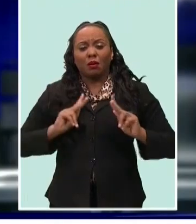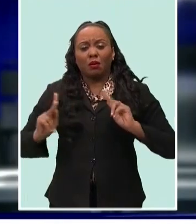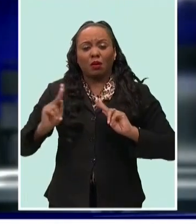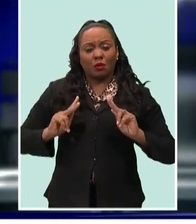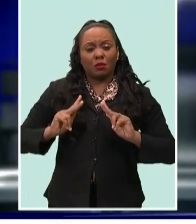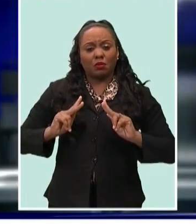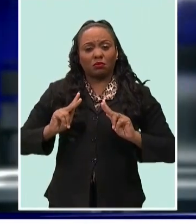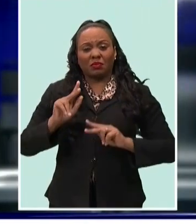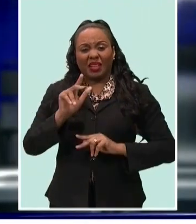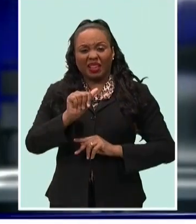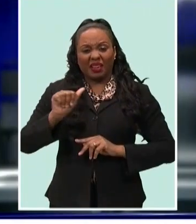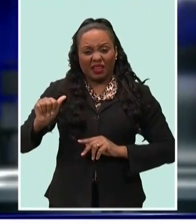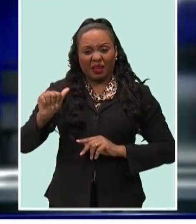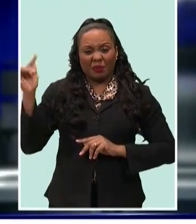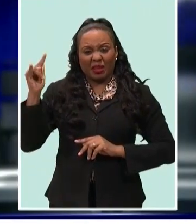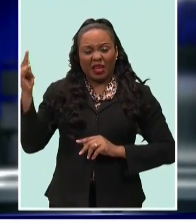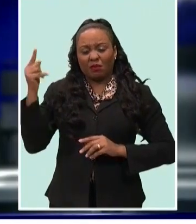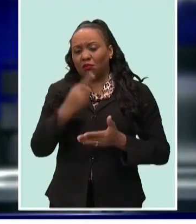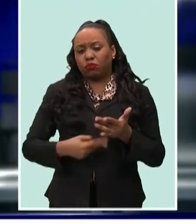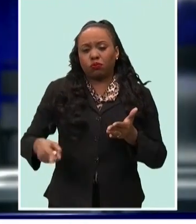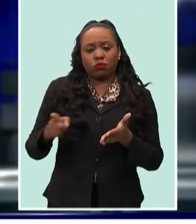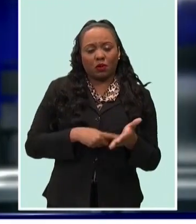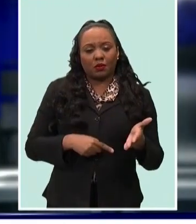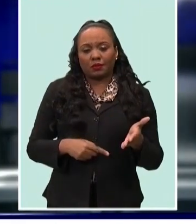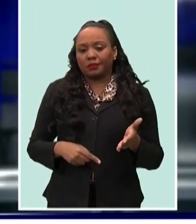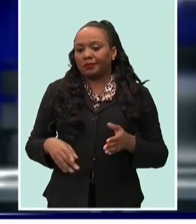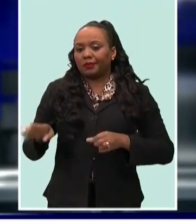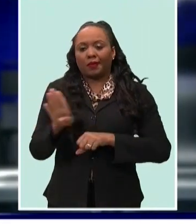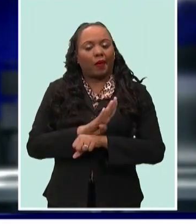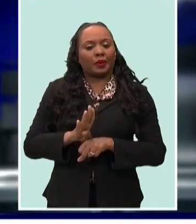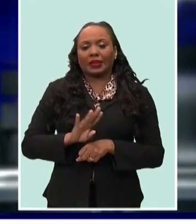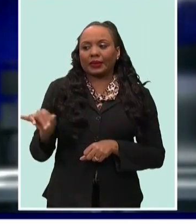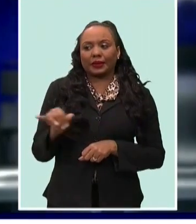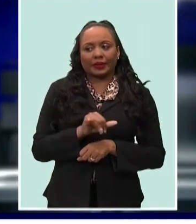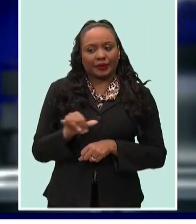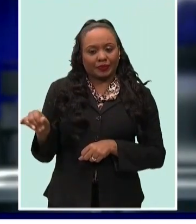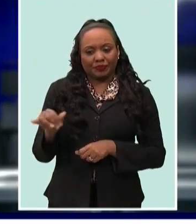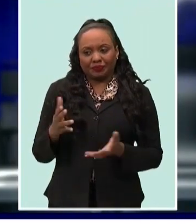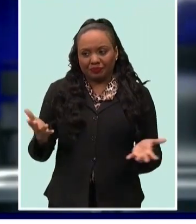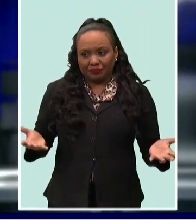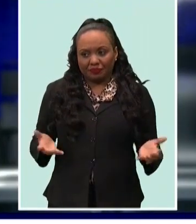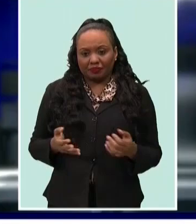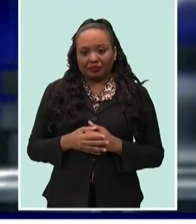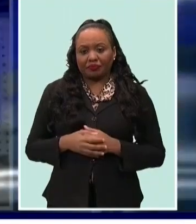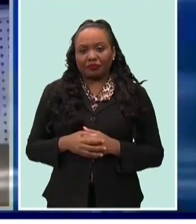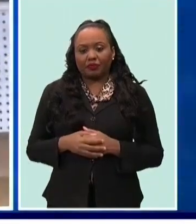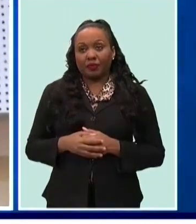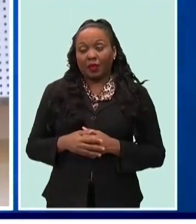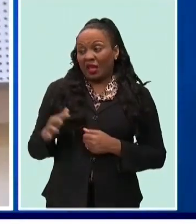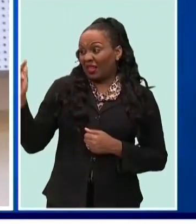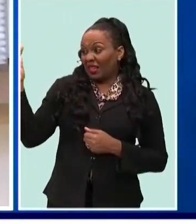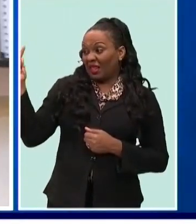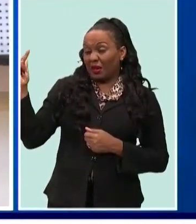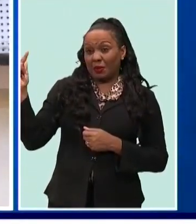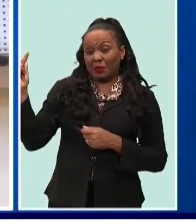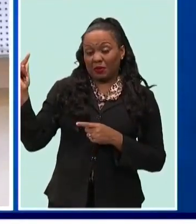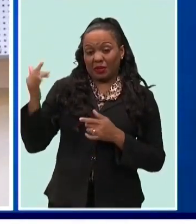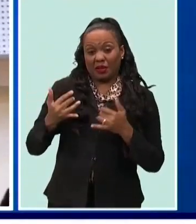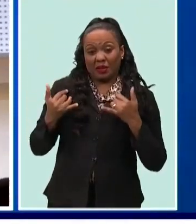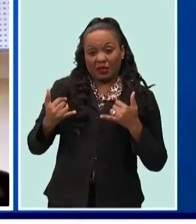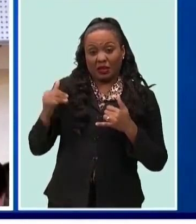cancellations worldwide, and I can tell you that Barbados was not spared. Now, while at the airport today trying to get